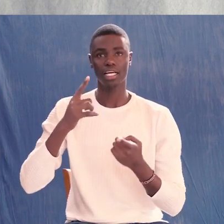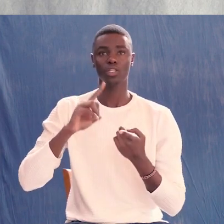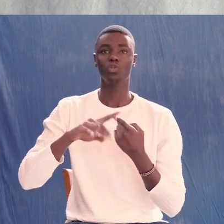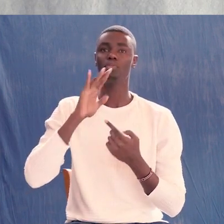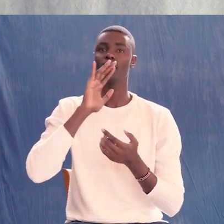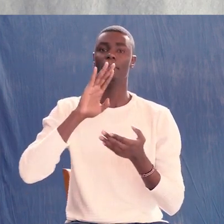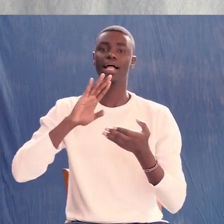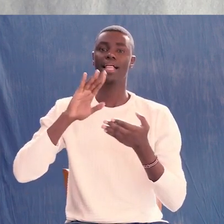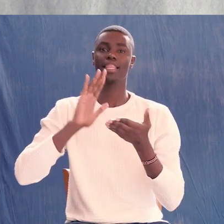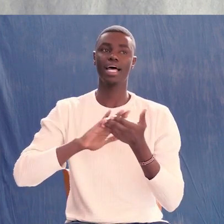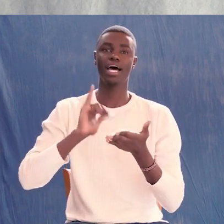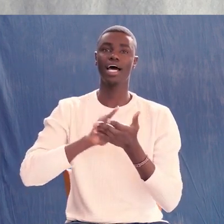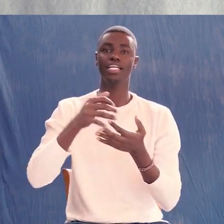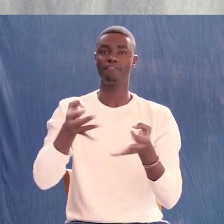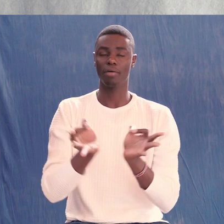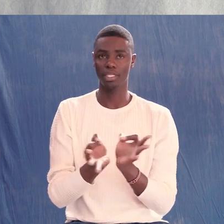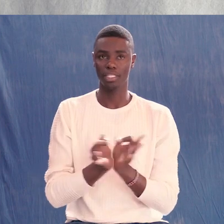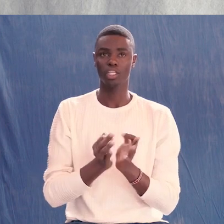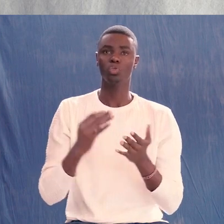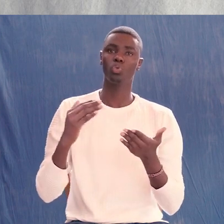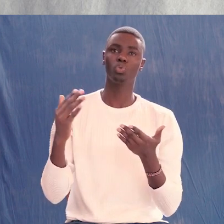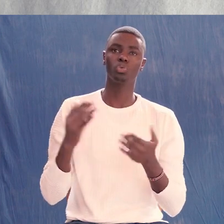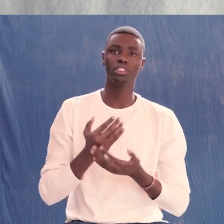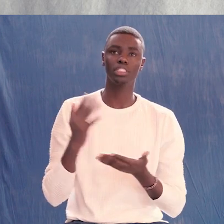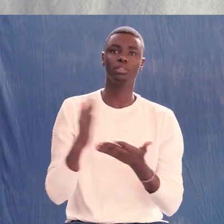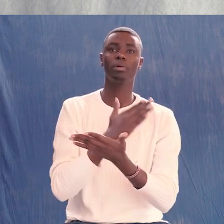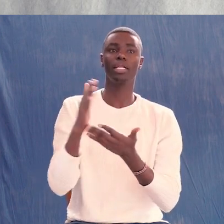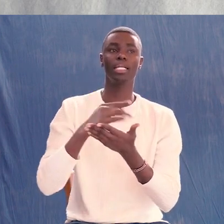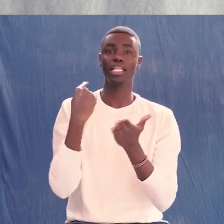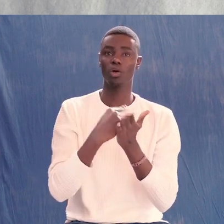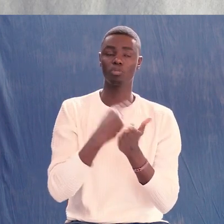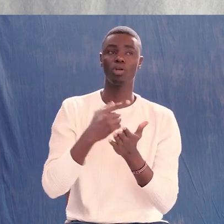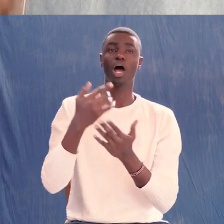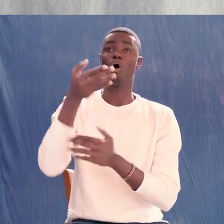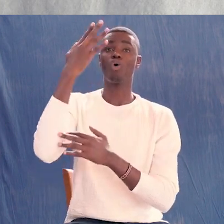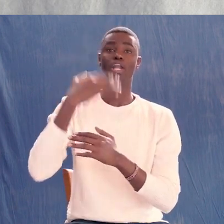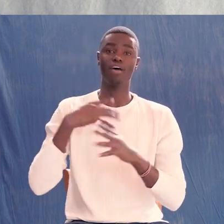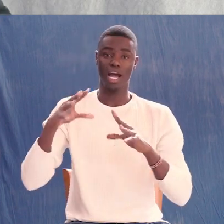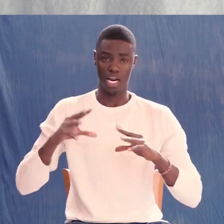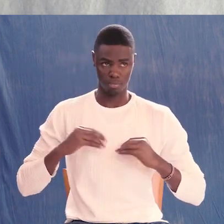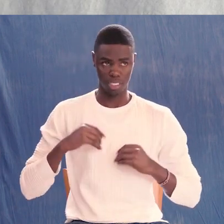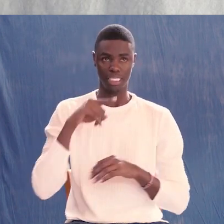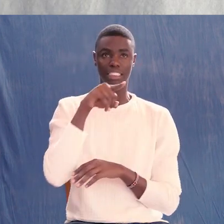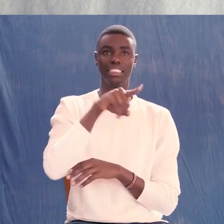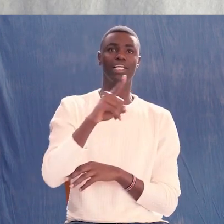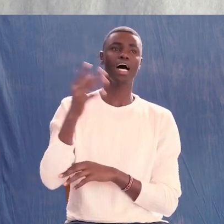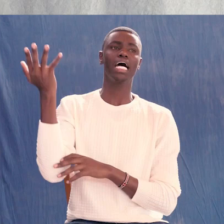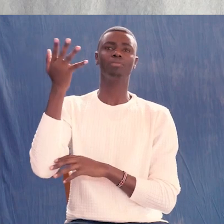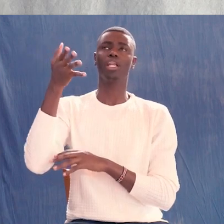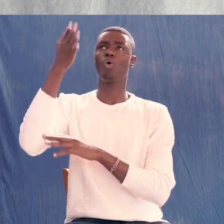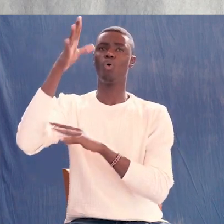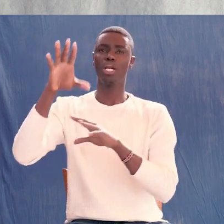family, to live out the gospel, this gospel that says God has adopted you, that you are an alien and a stranger, and God